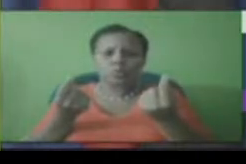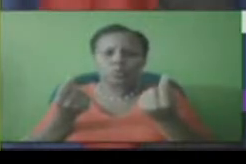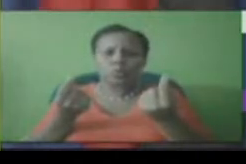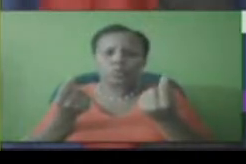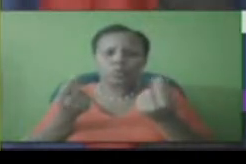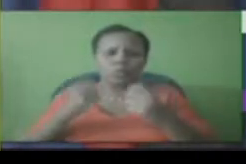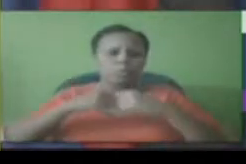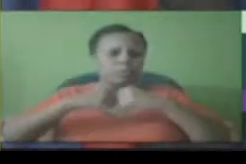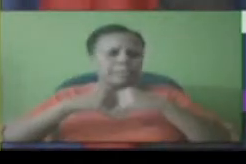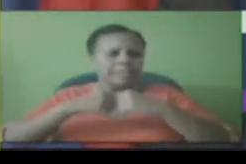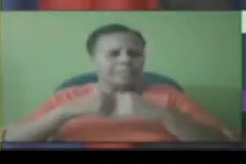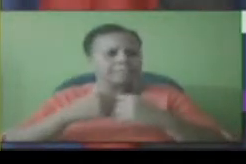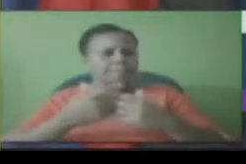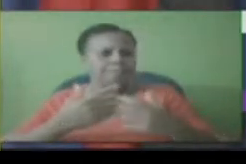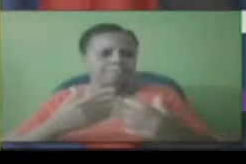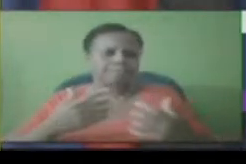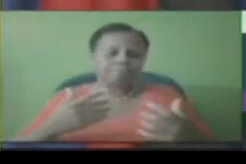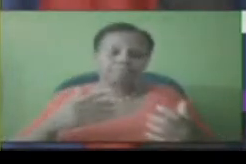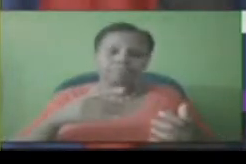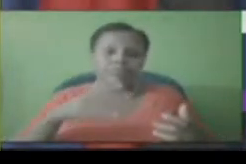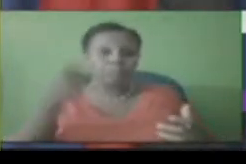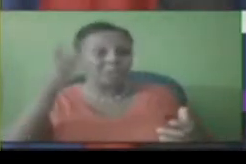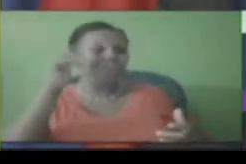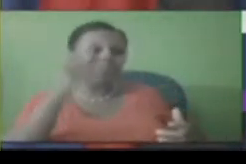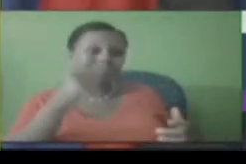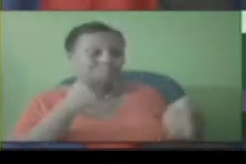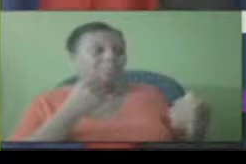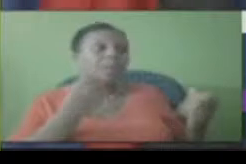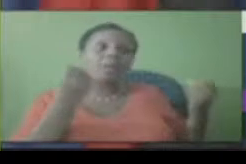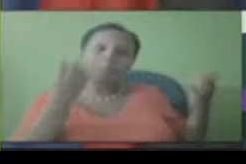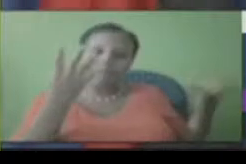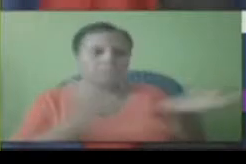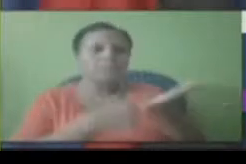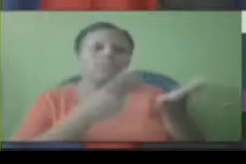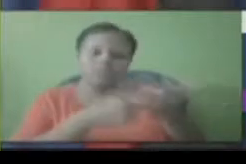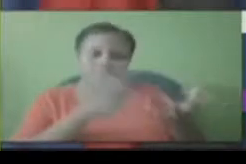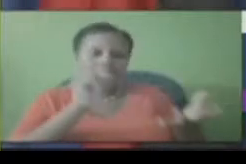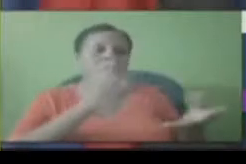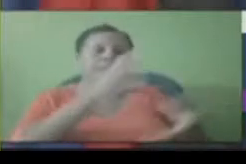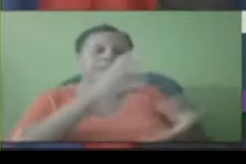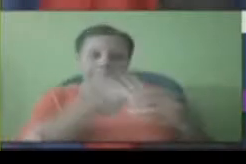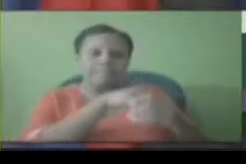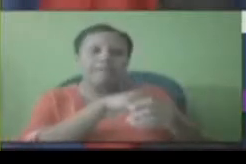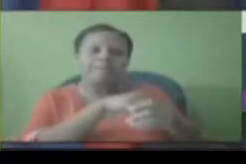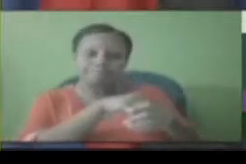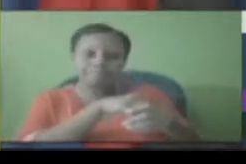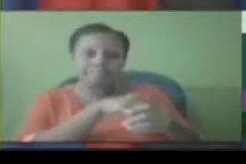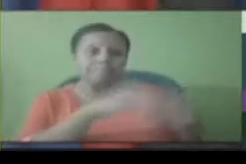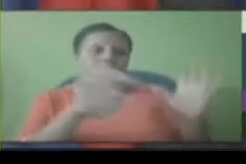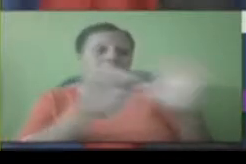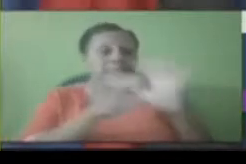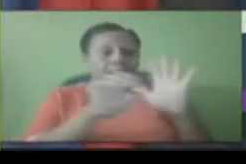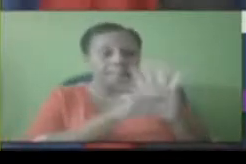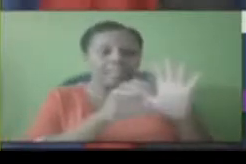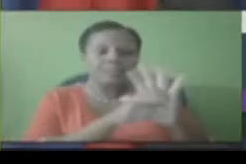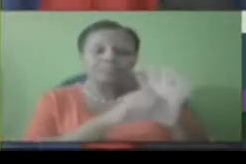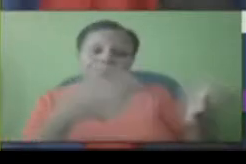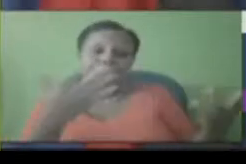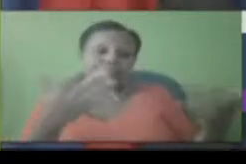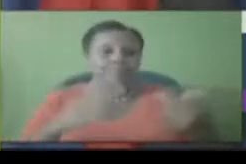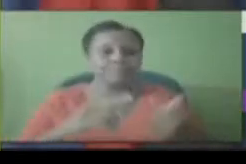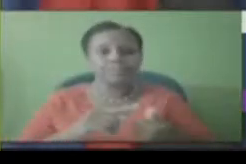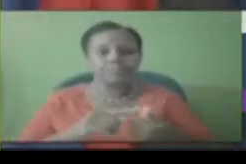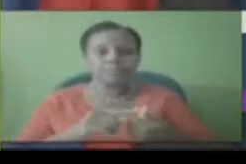A lot of it is about the post-COVID period, but we're not seeing the post-COVID period yet, even